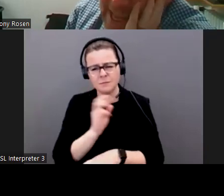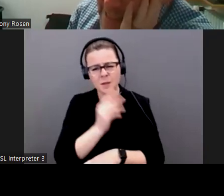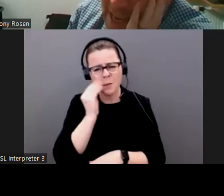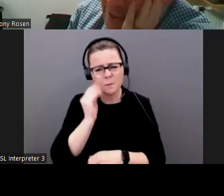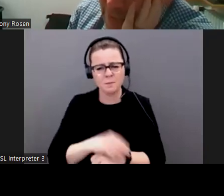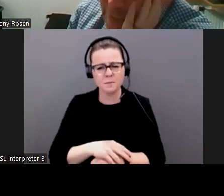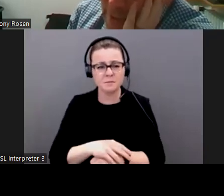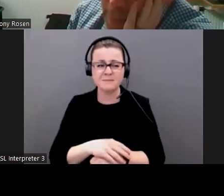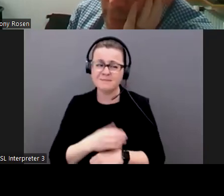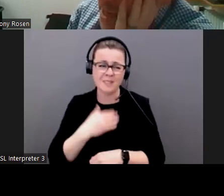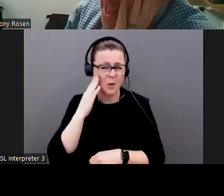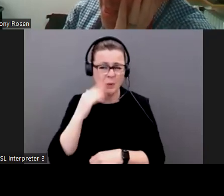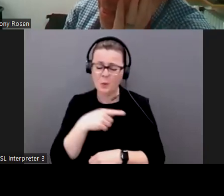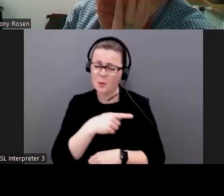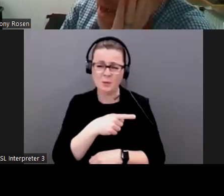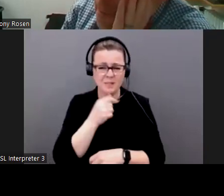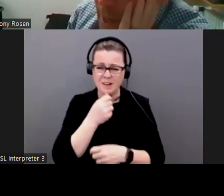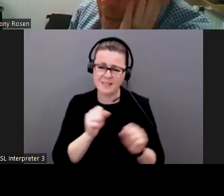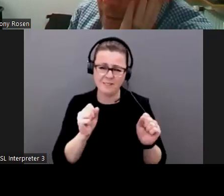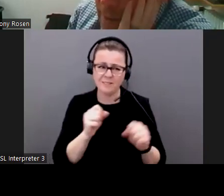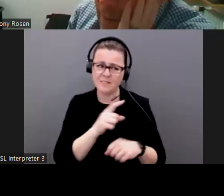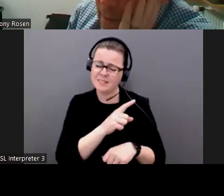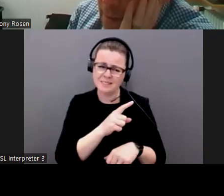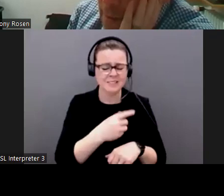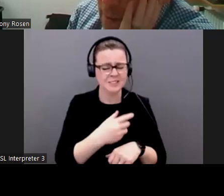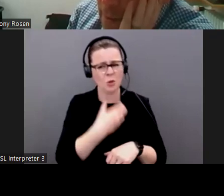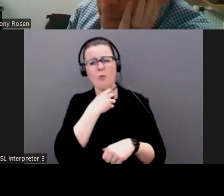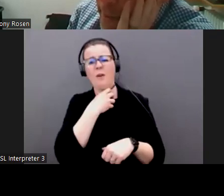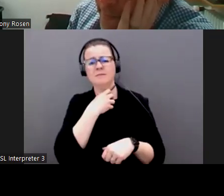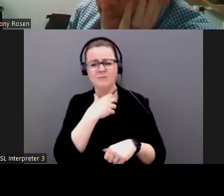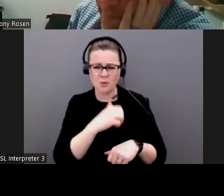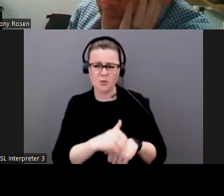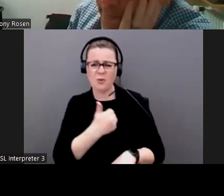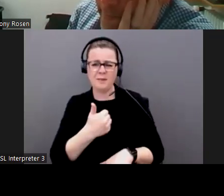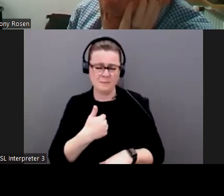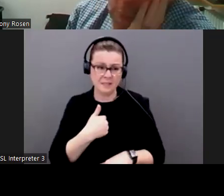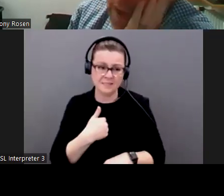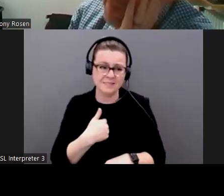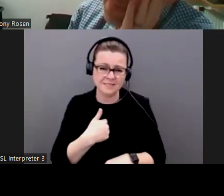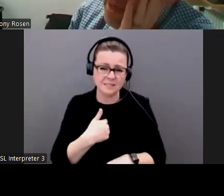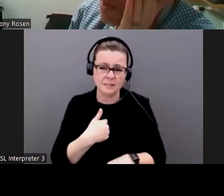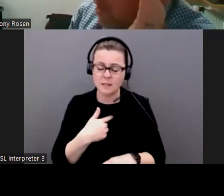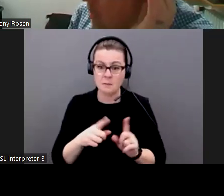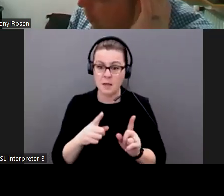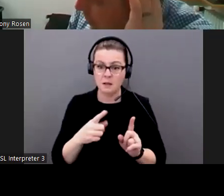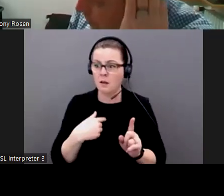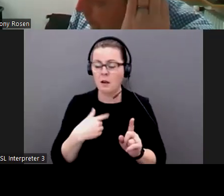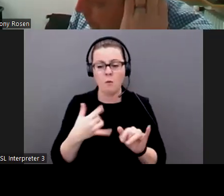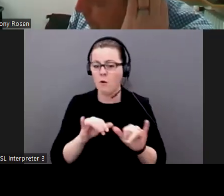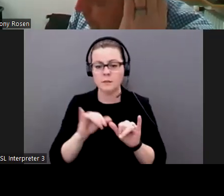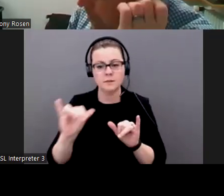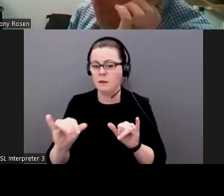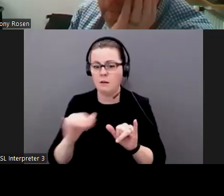know it's not safe because he threatened me, but I don't want to be admitted to the hospital.